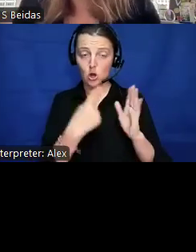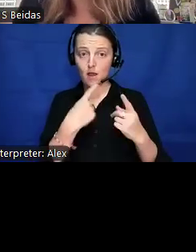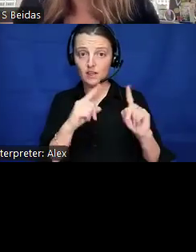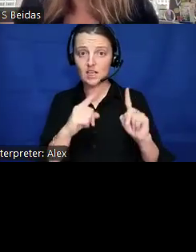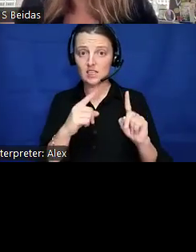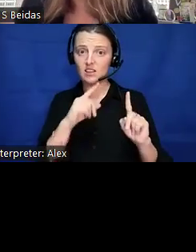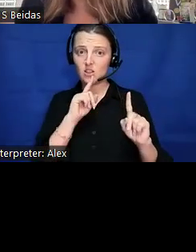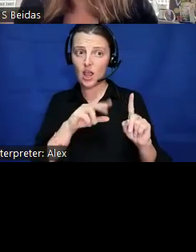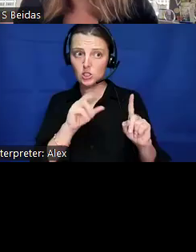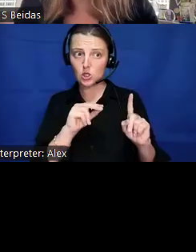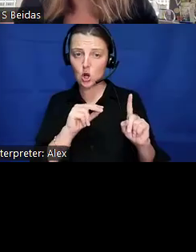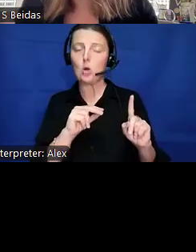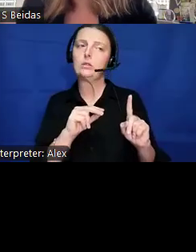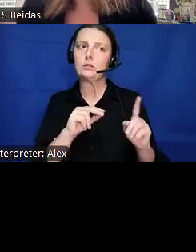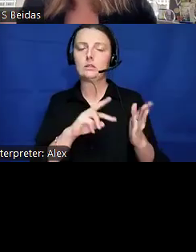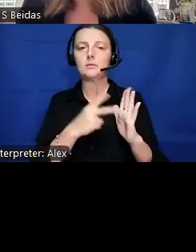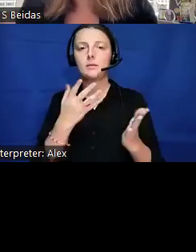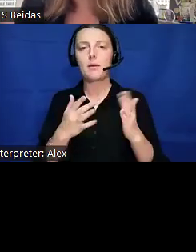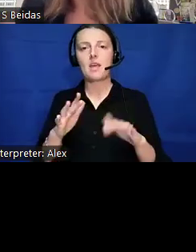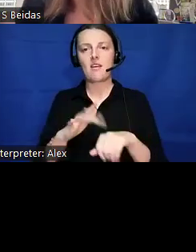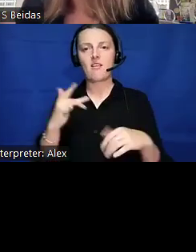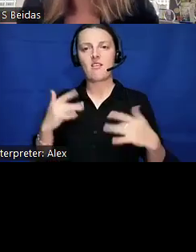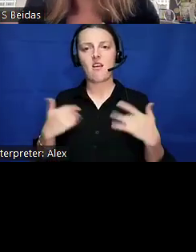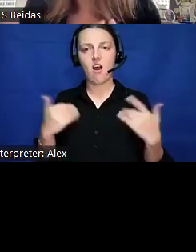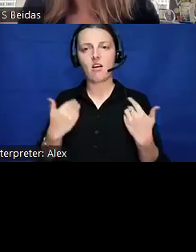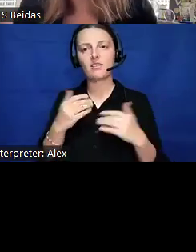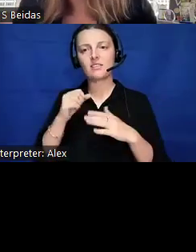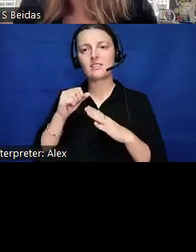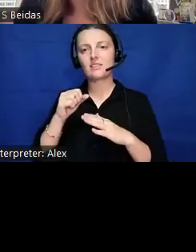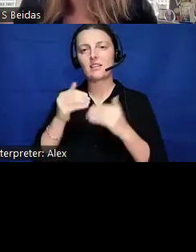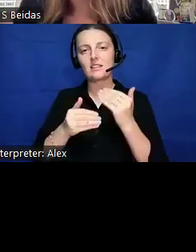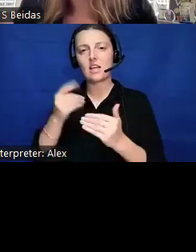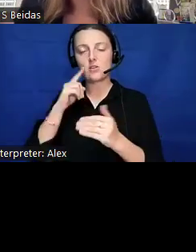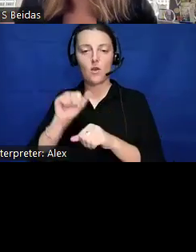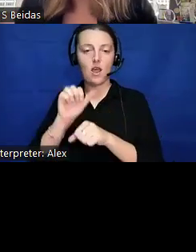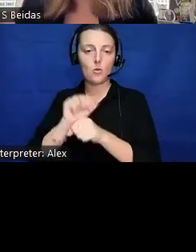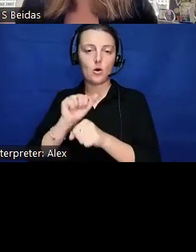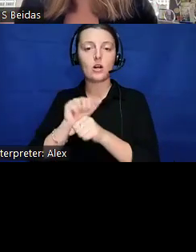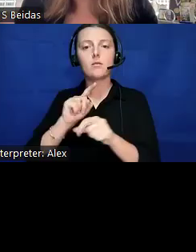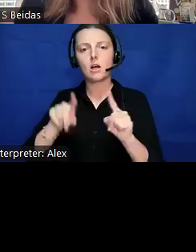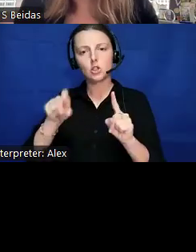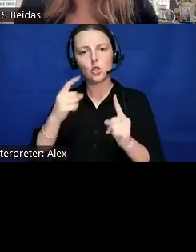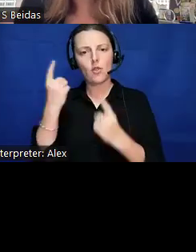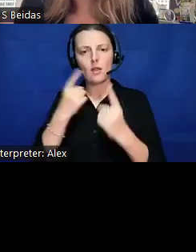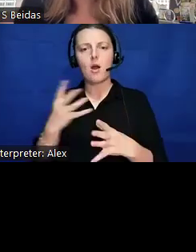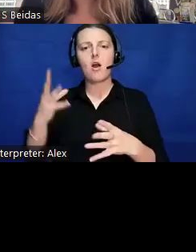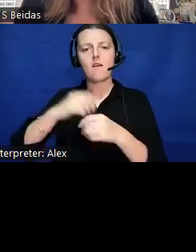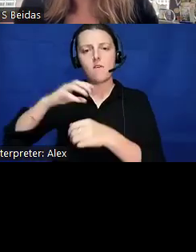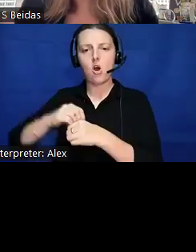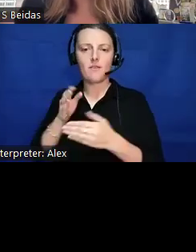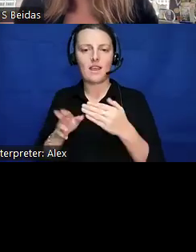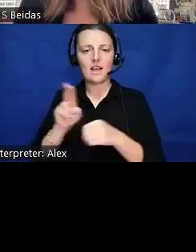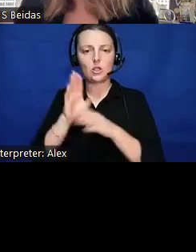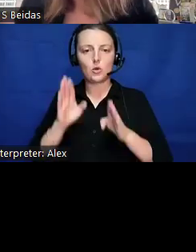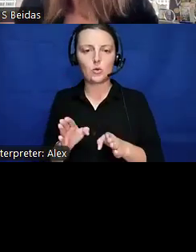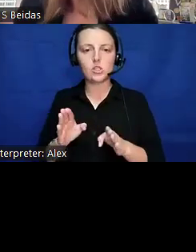kind of earlier stages of the work, but you should be thinking about involving end users, including clinicians and patients, and making sure that you design